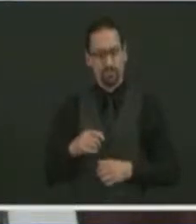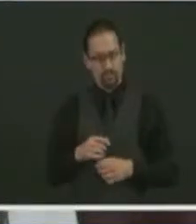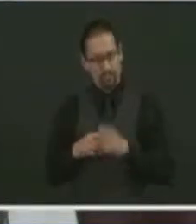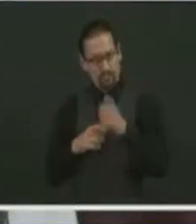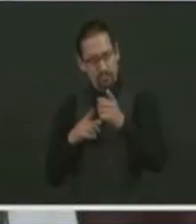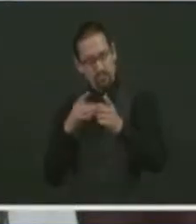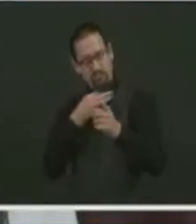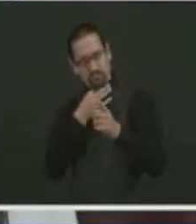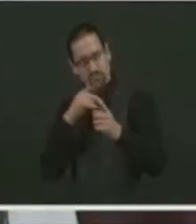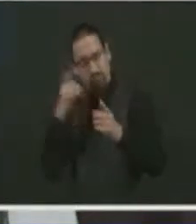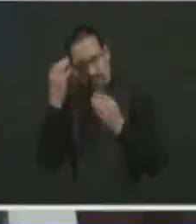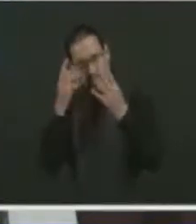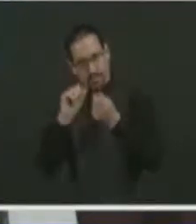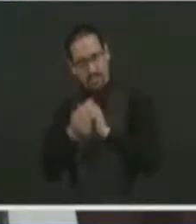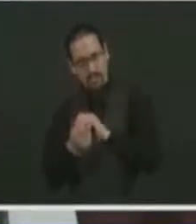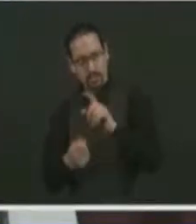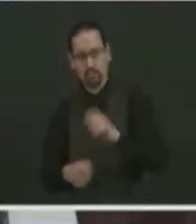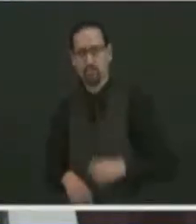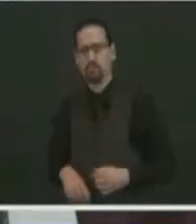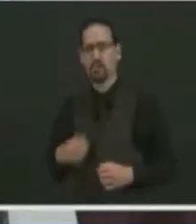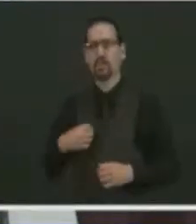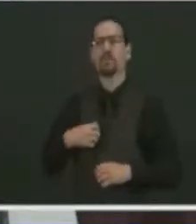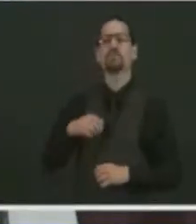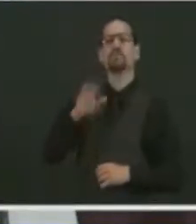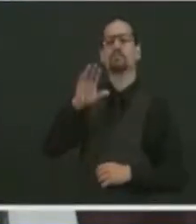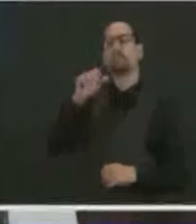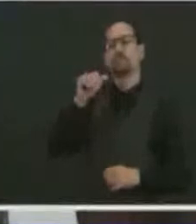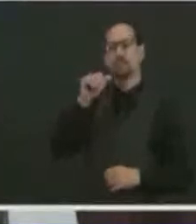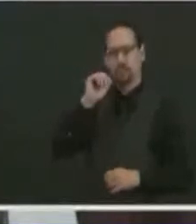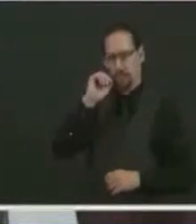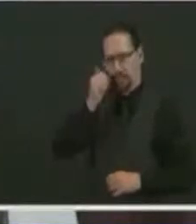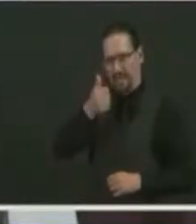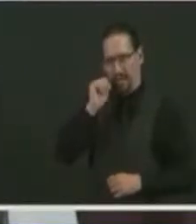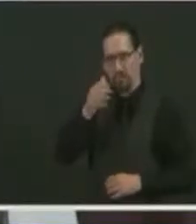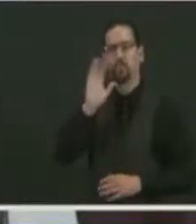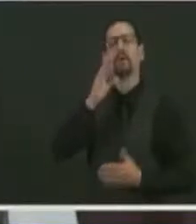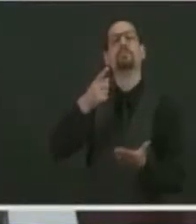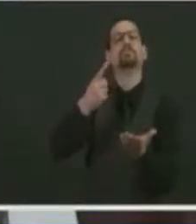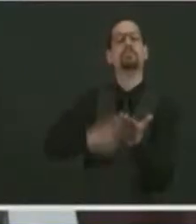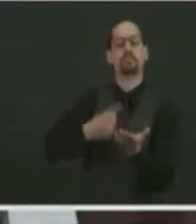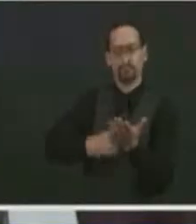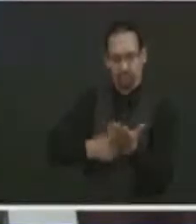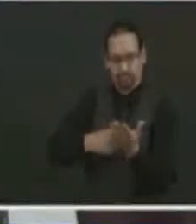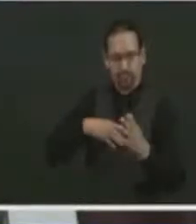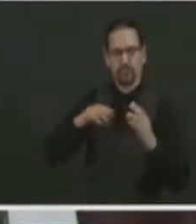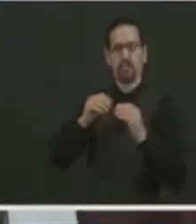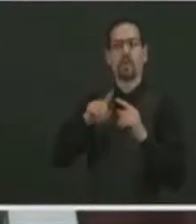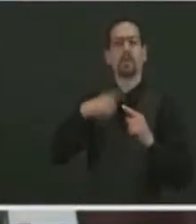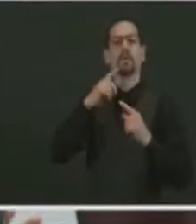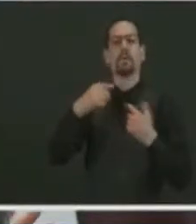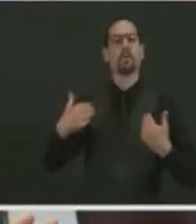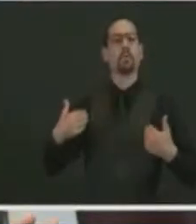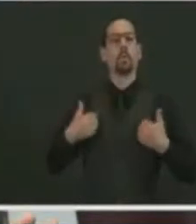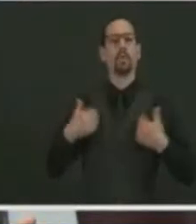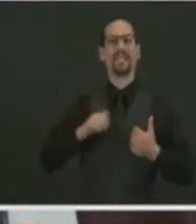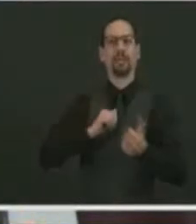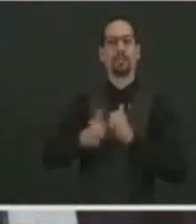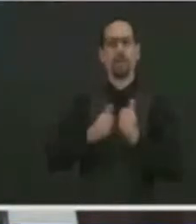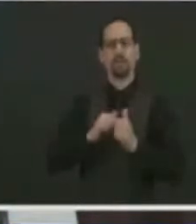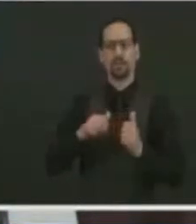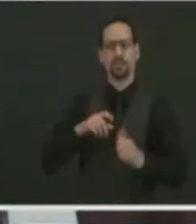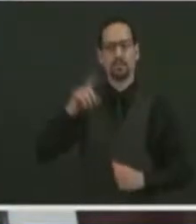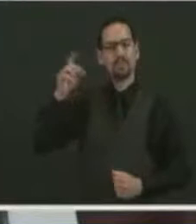so I think, as I said yesterday, tomorrow I'm going to talk about youth sports for the summer. The CDC put out guidance a week